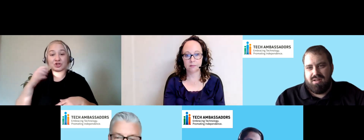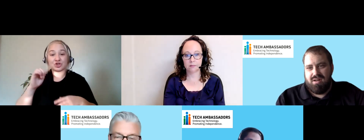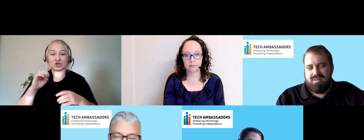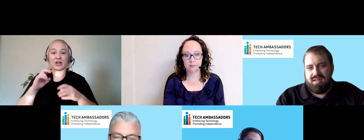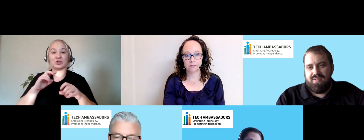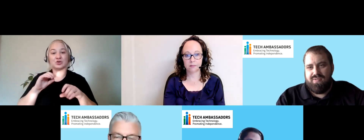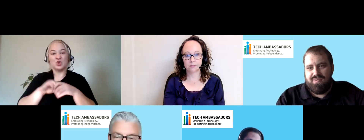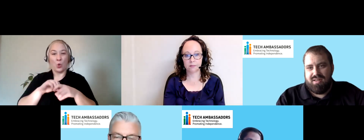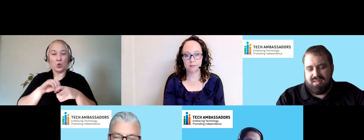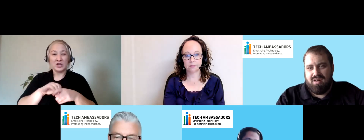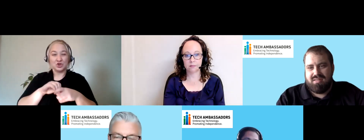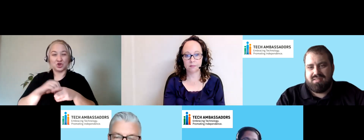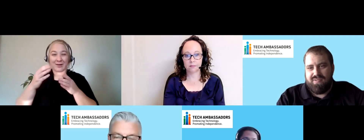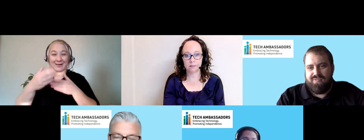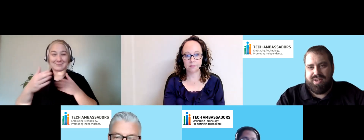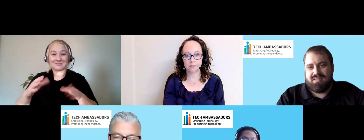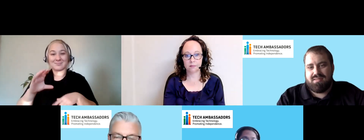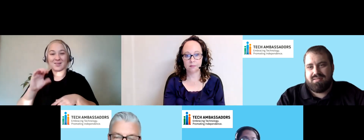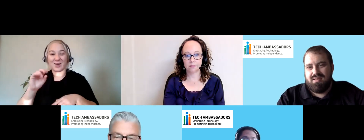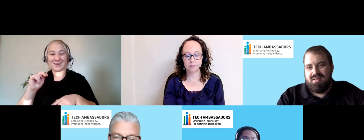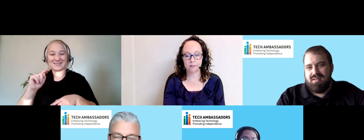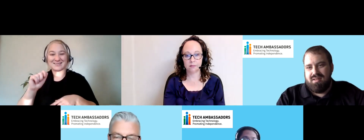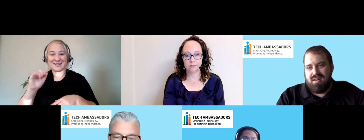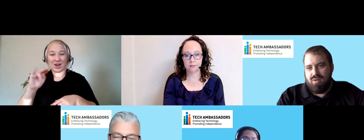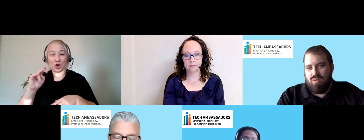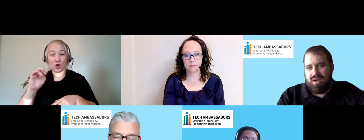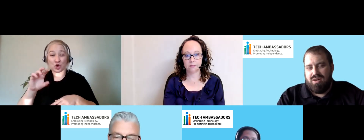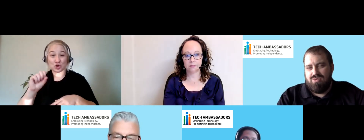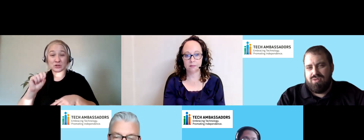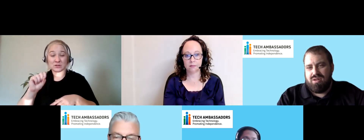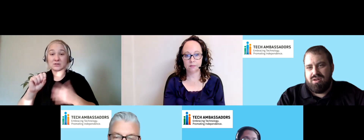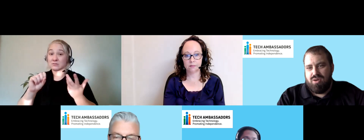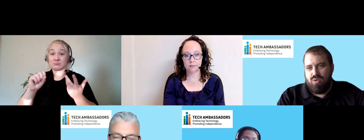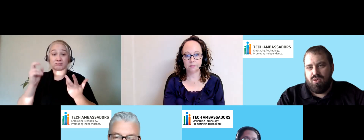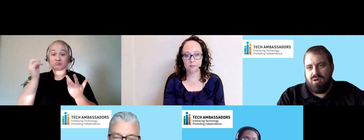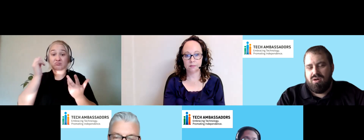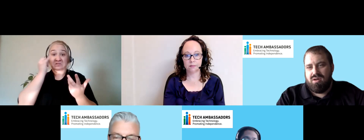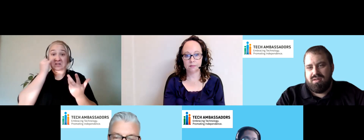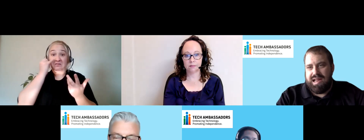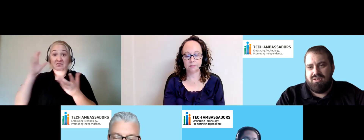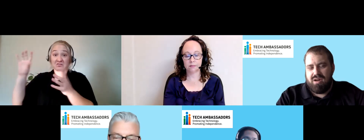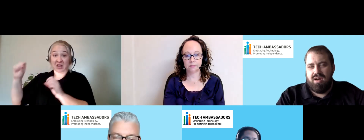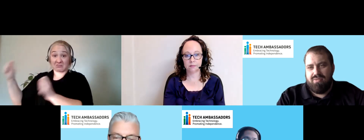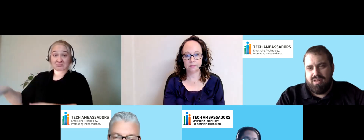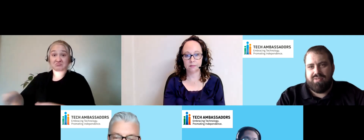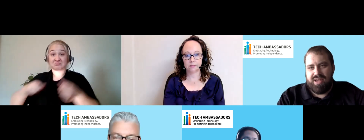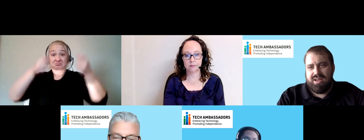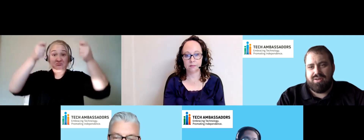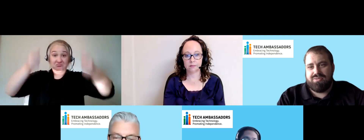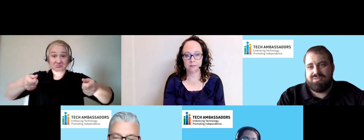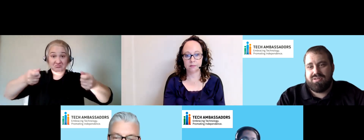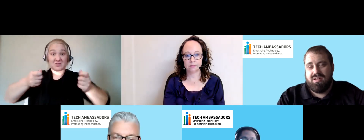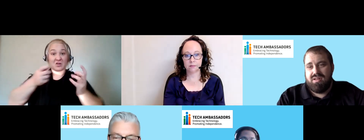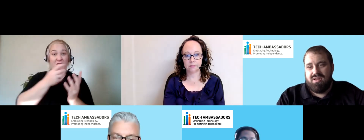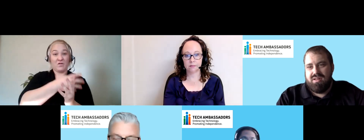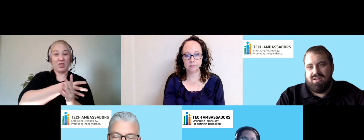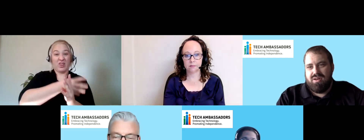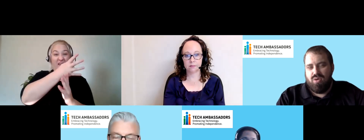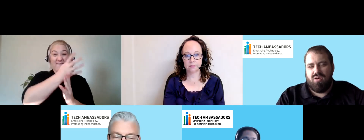How about As long as it fits around or down over the